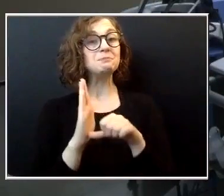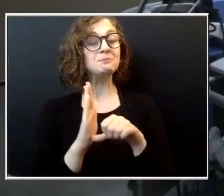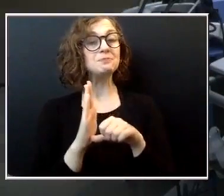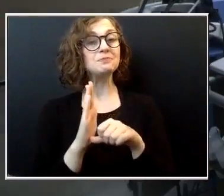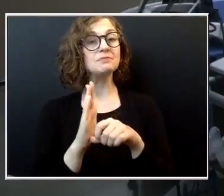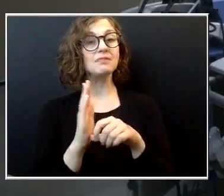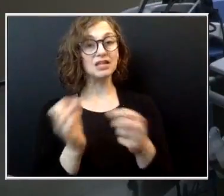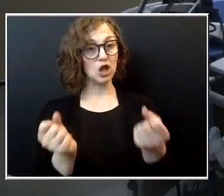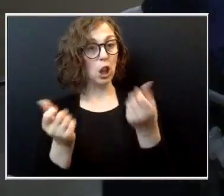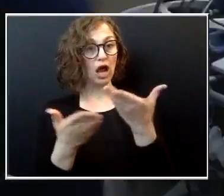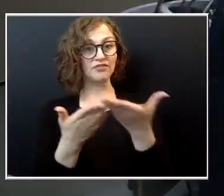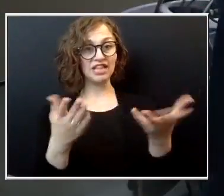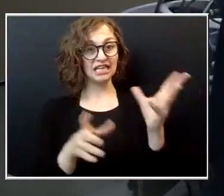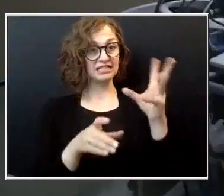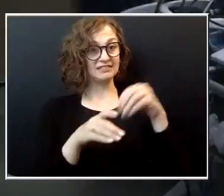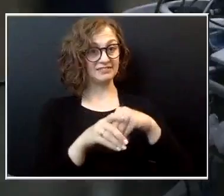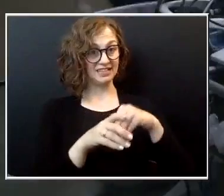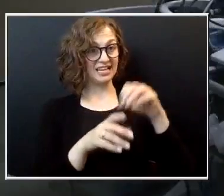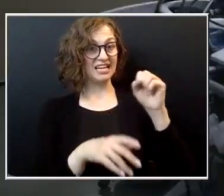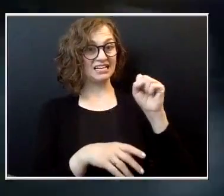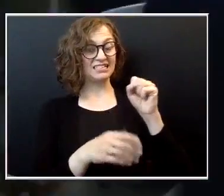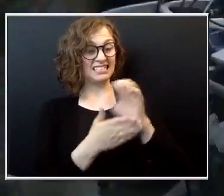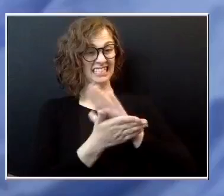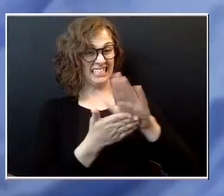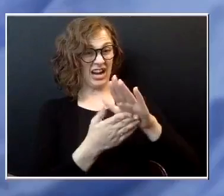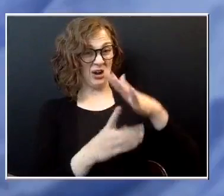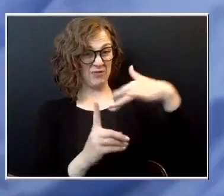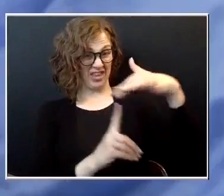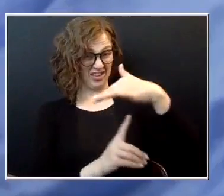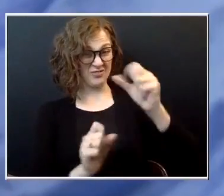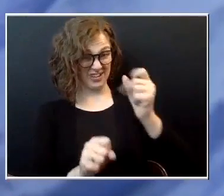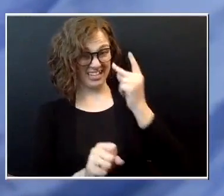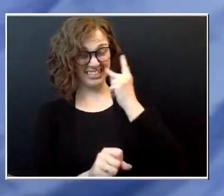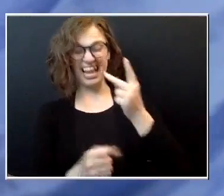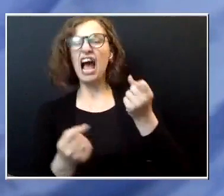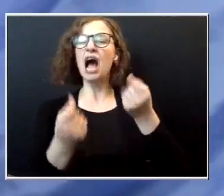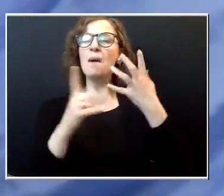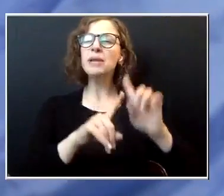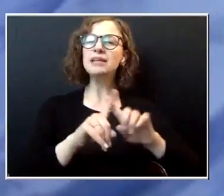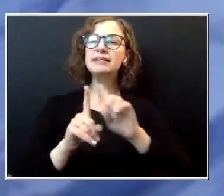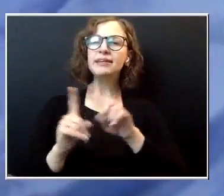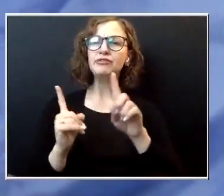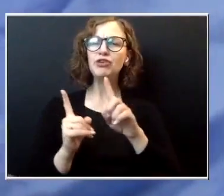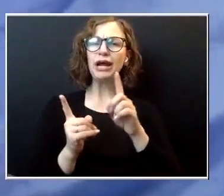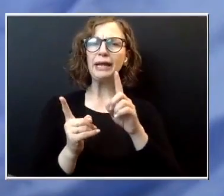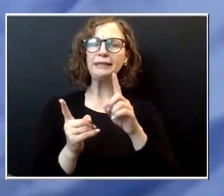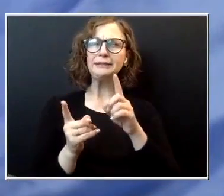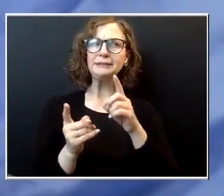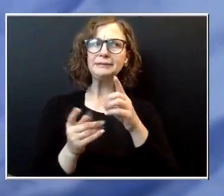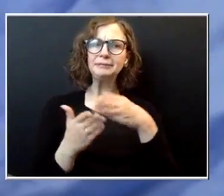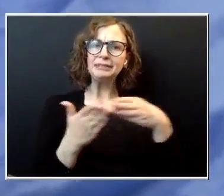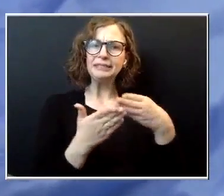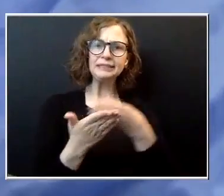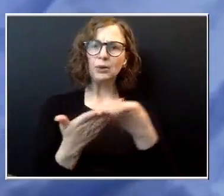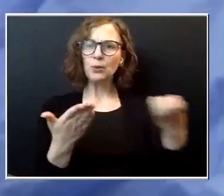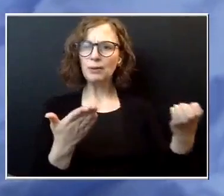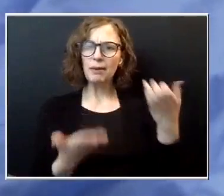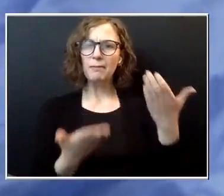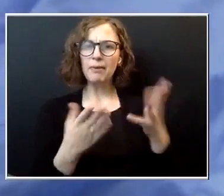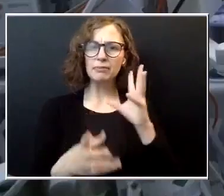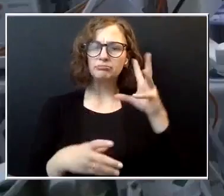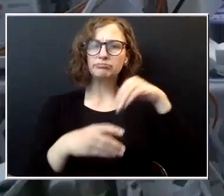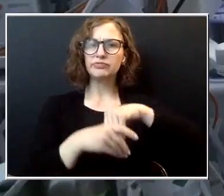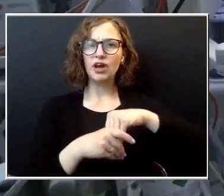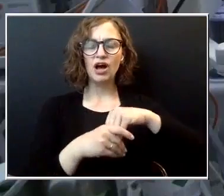know, as we can see here. How many different medical devices or pieces of equipment could possibly be involved in one